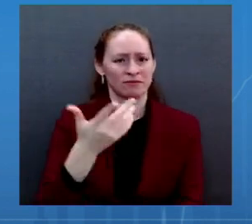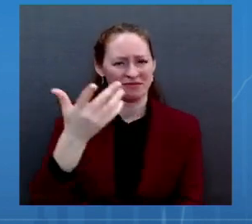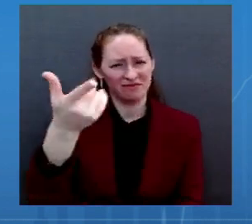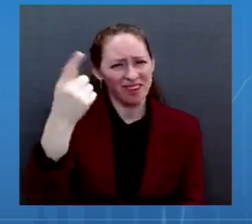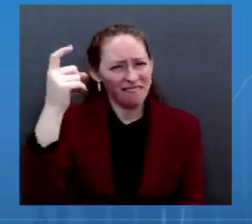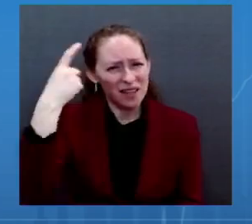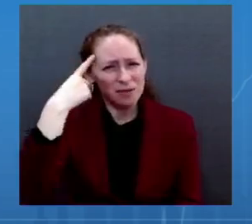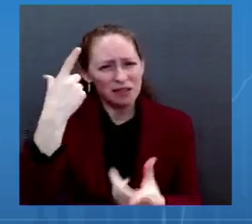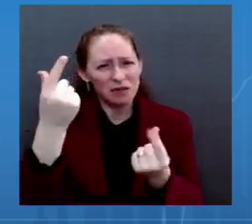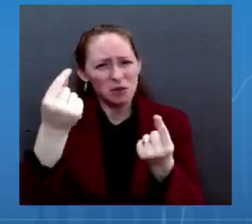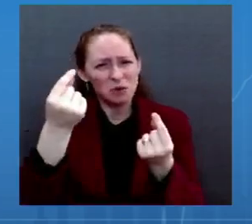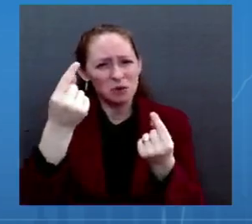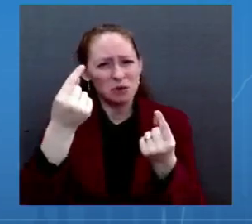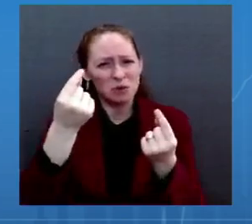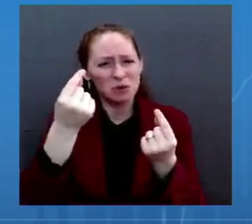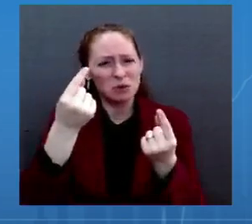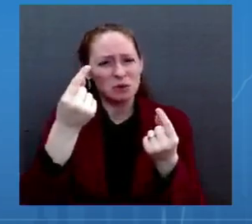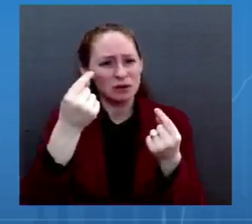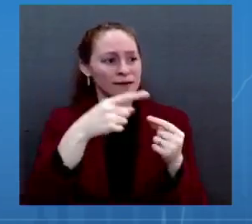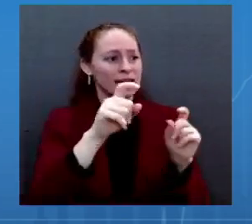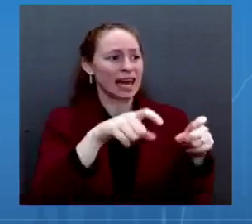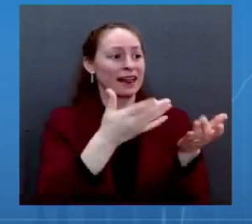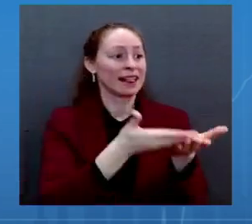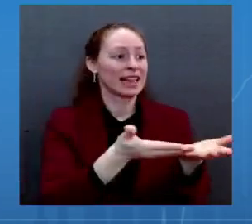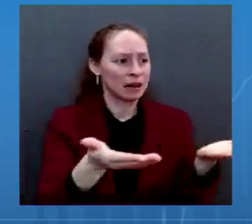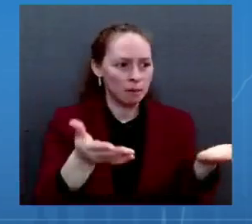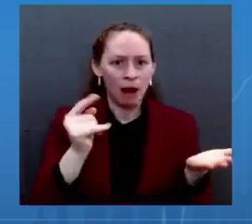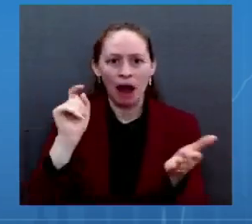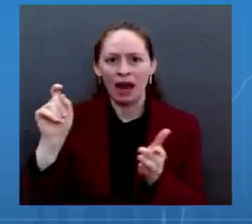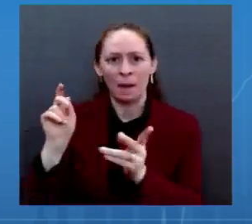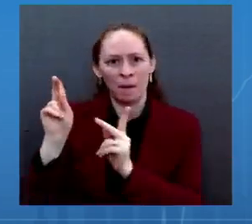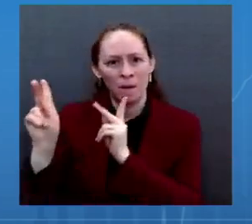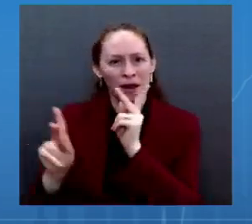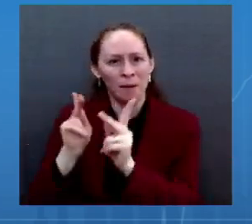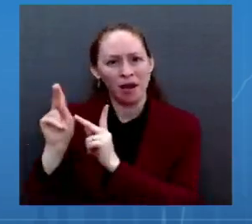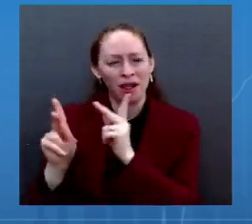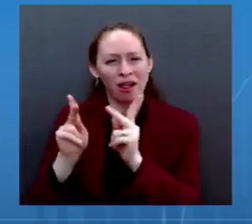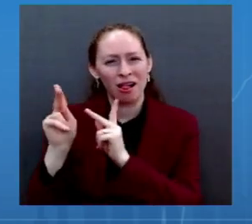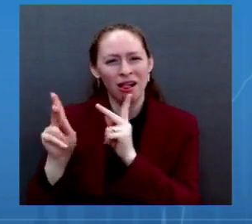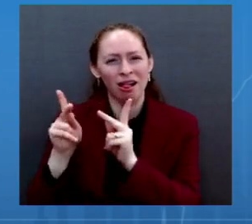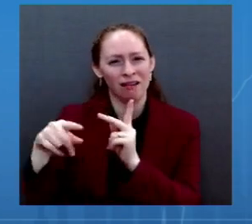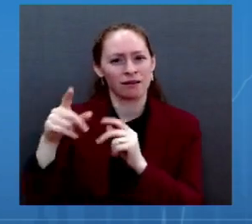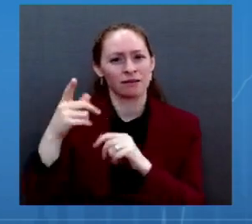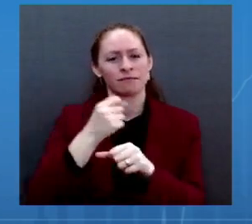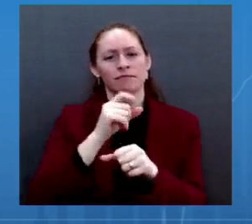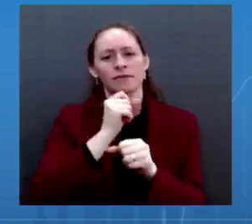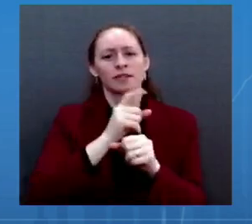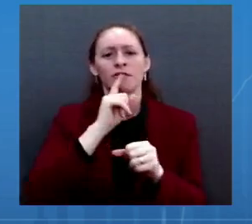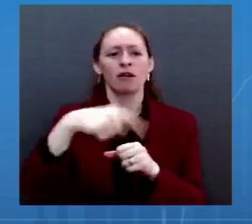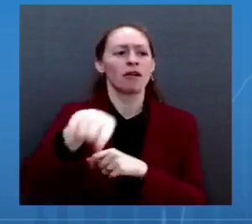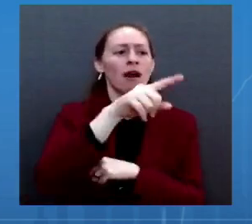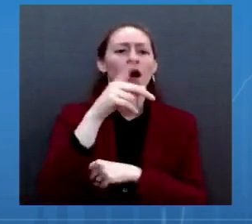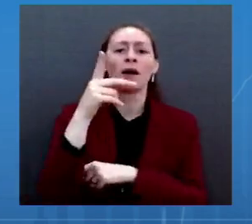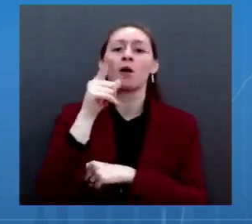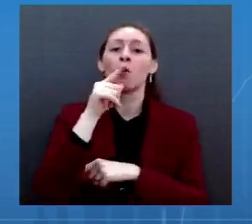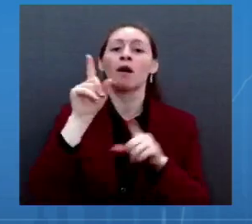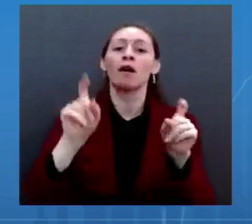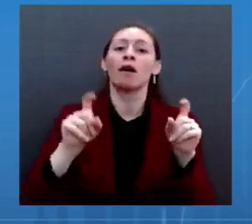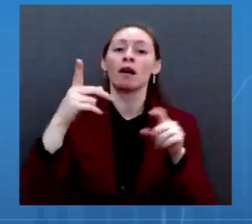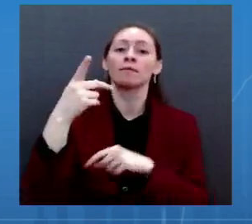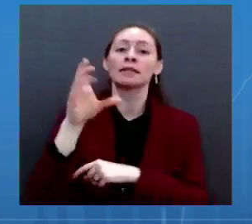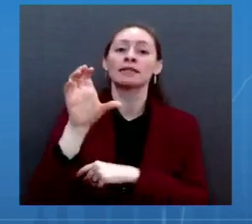deteriorate? Well, I think we need to do everything we can across all aspects of